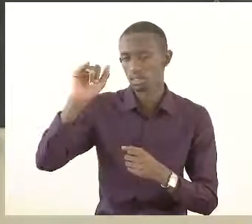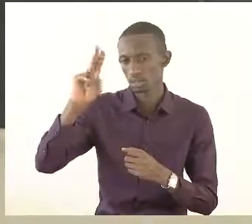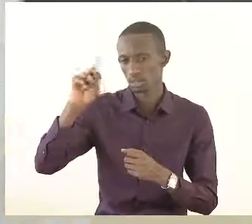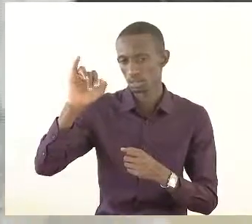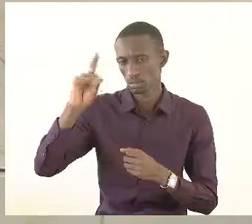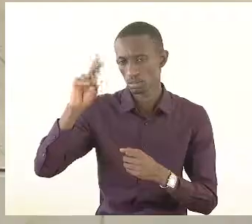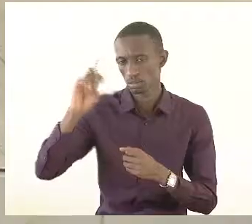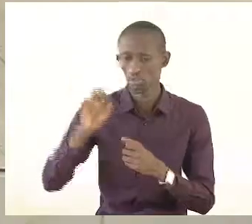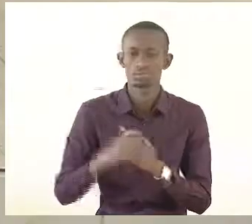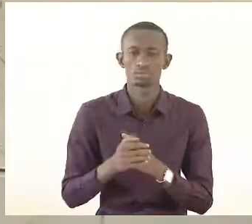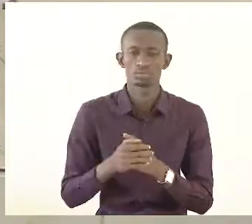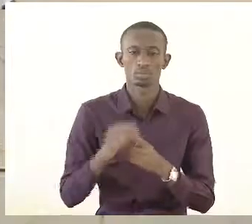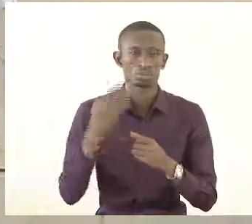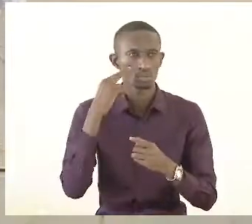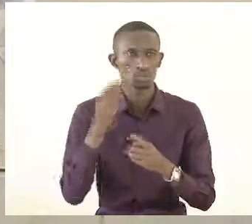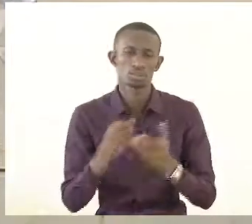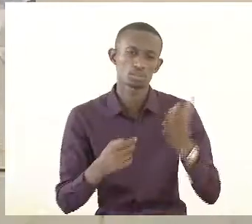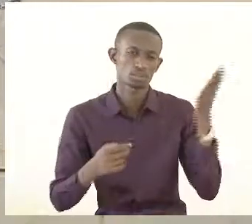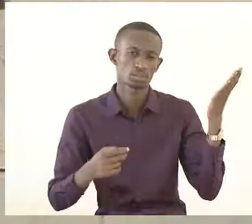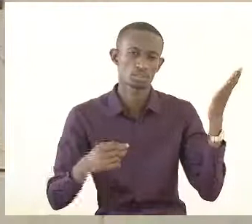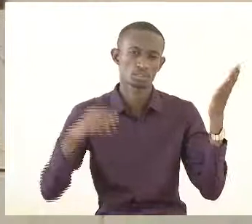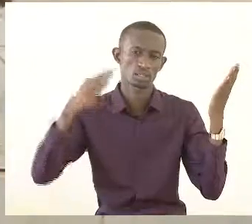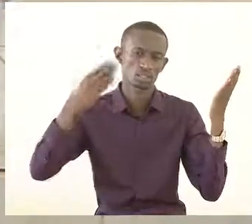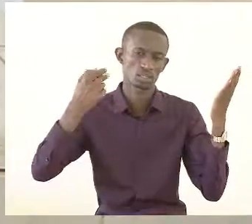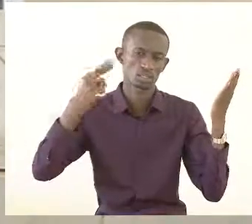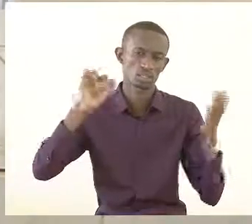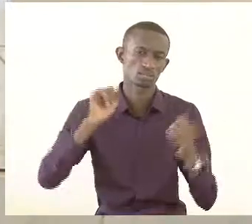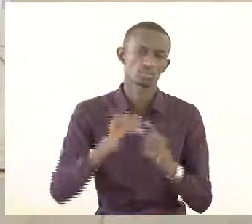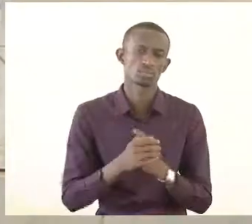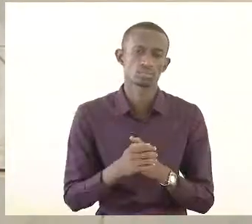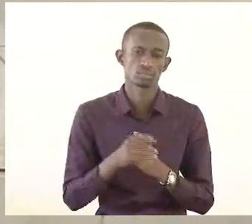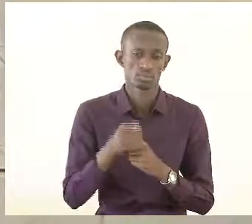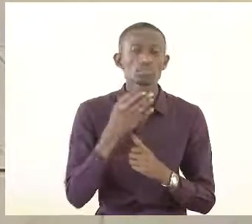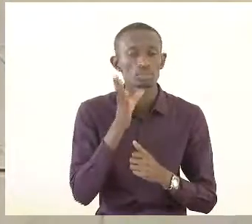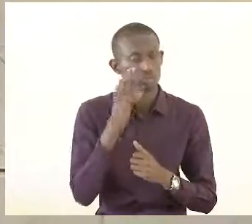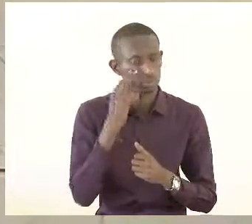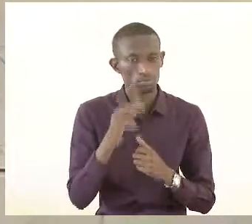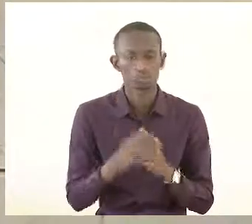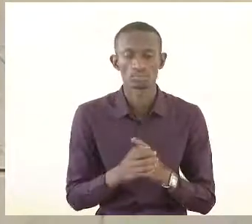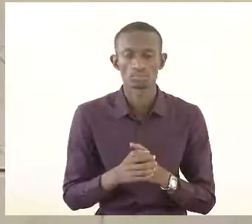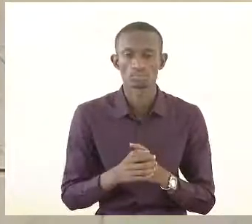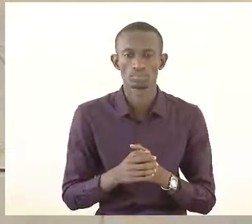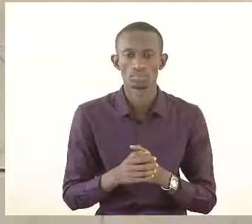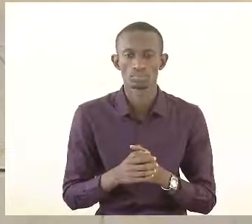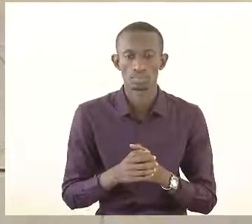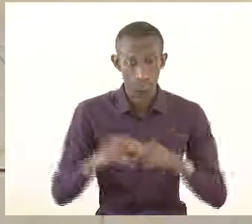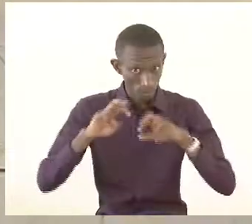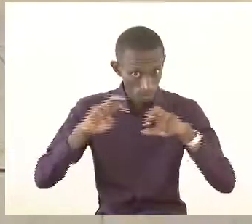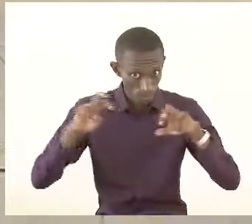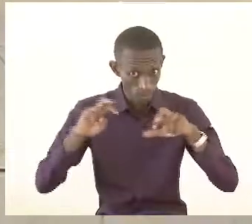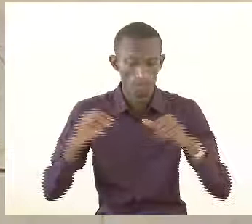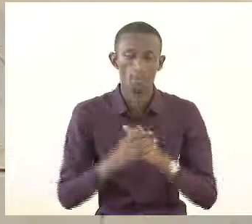us use this compound and find a Grignard reagent. From